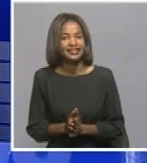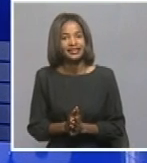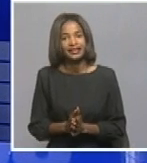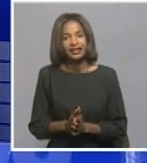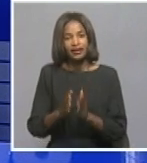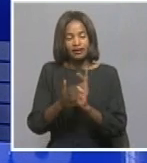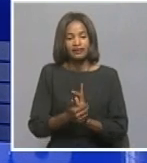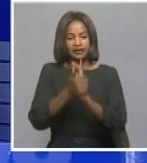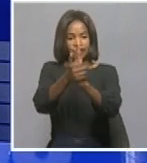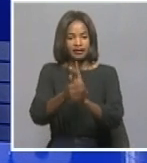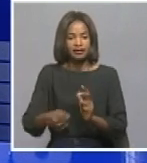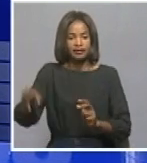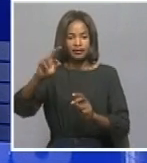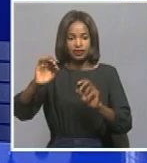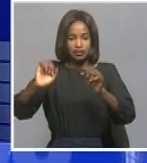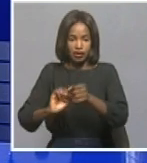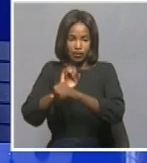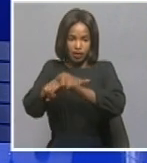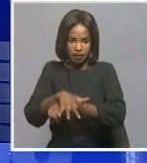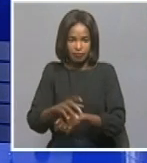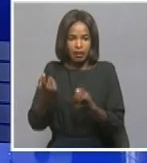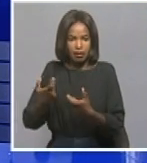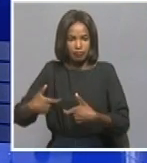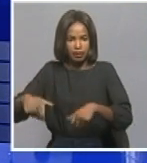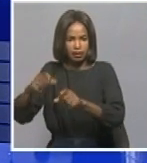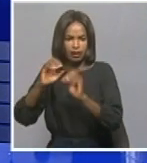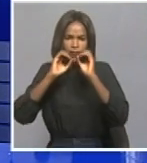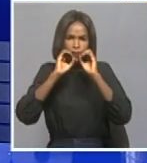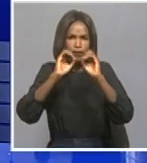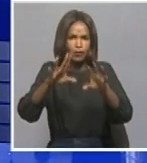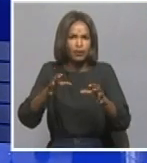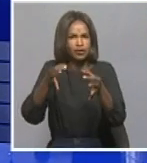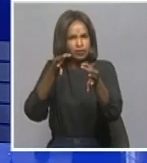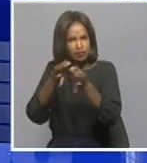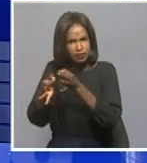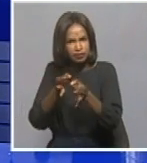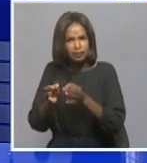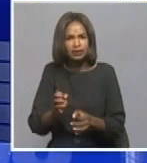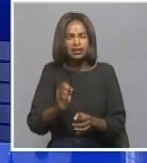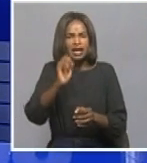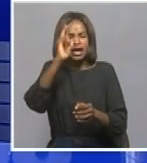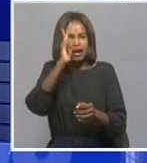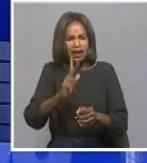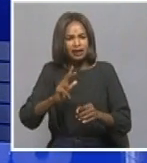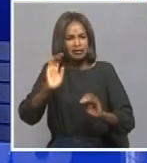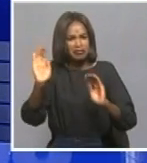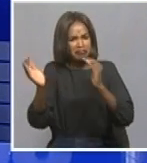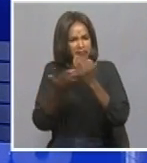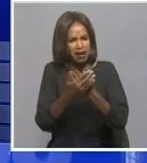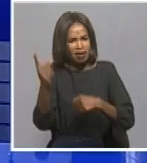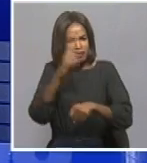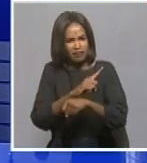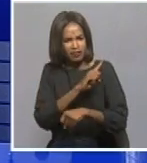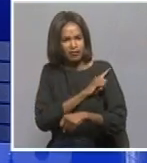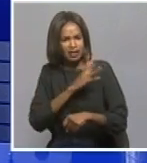regional leadership of Hardap addressed a media conference to clarify the issue of Namibians being quarantined at one of the Namibia wildlife